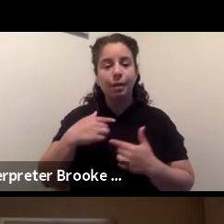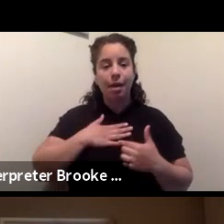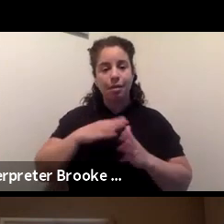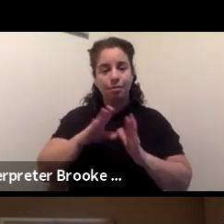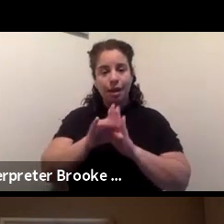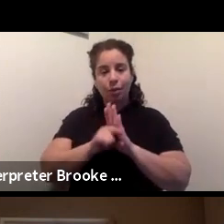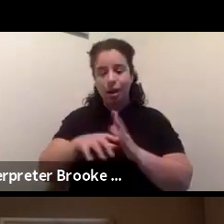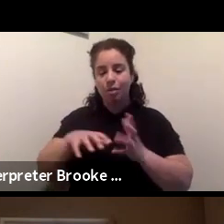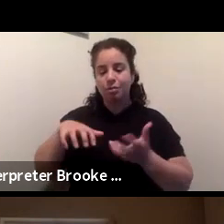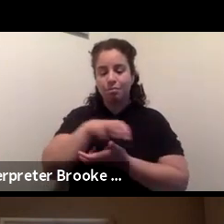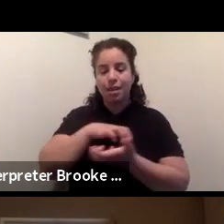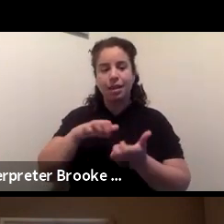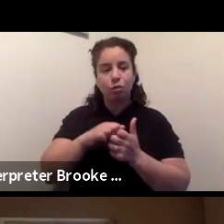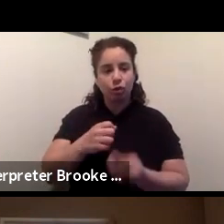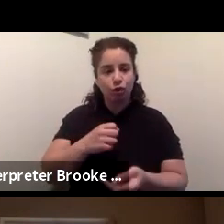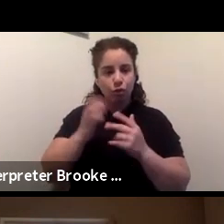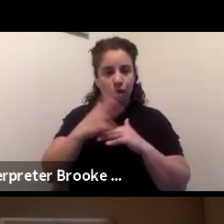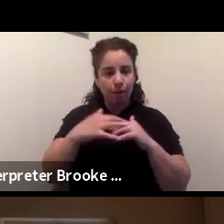ascent.